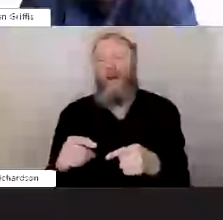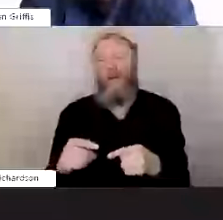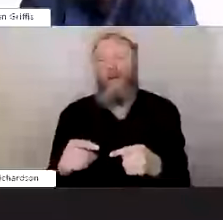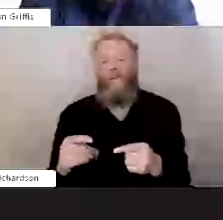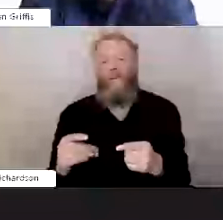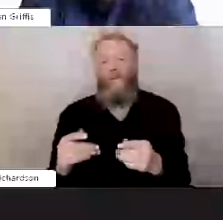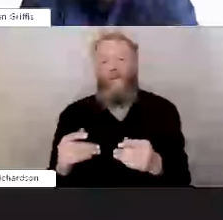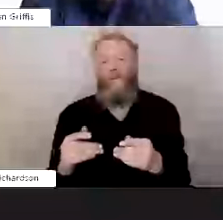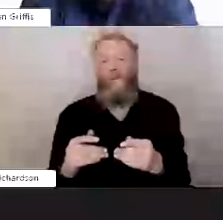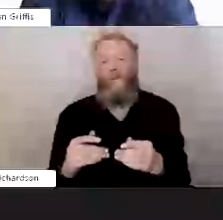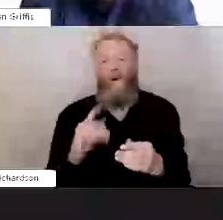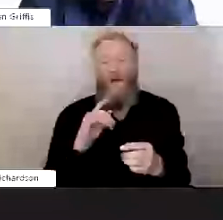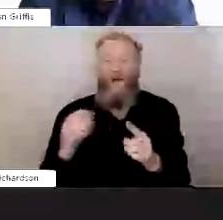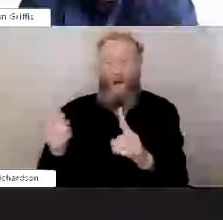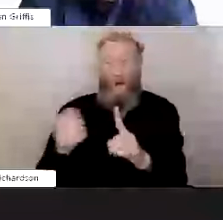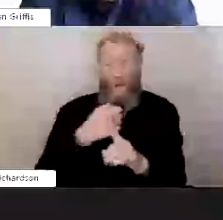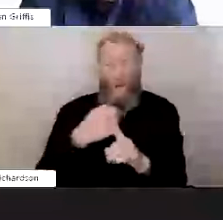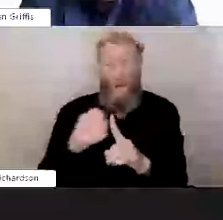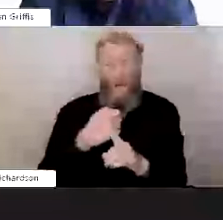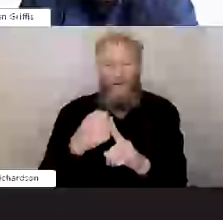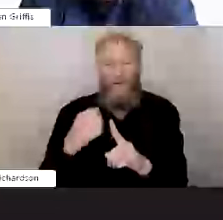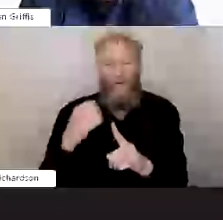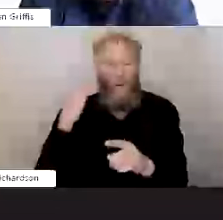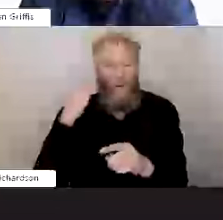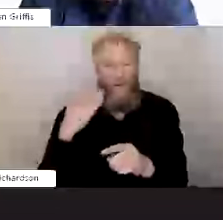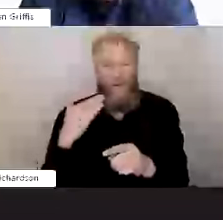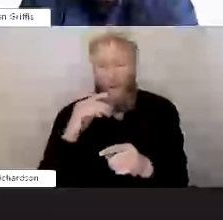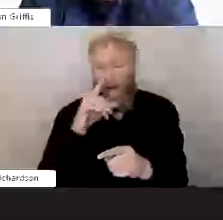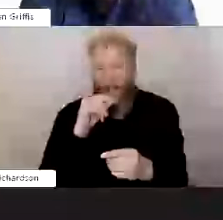women experience is